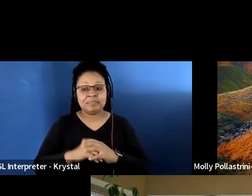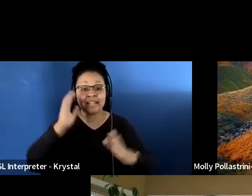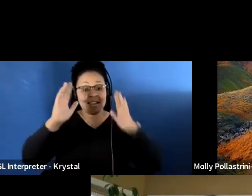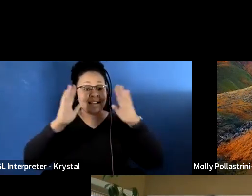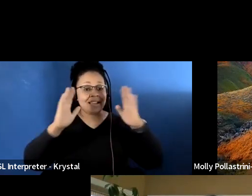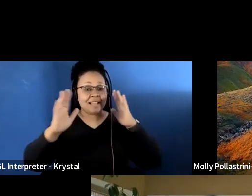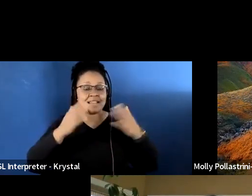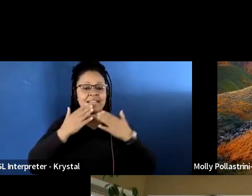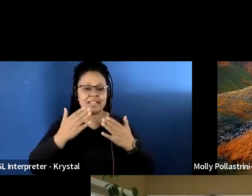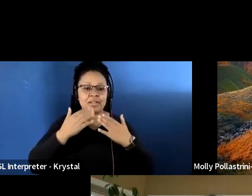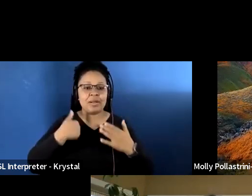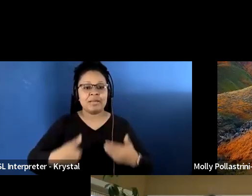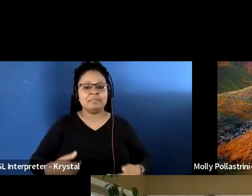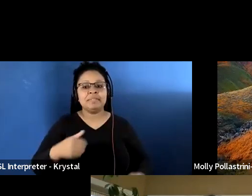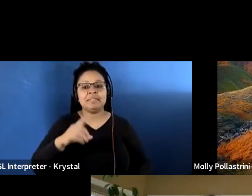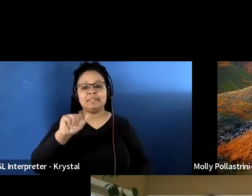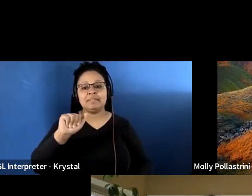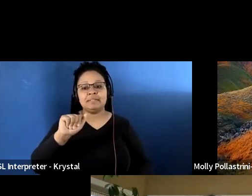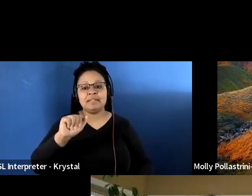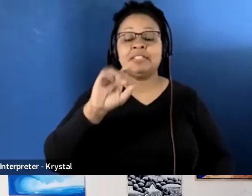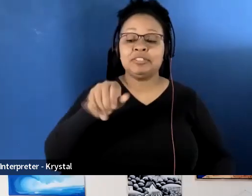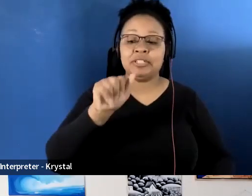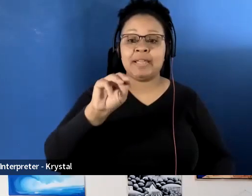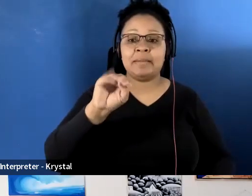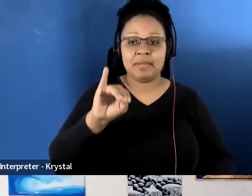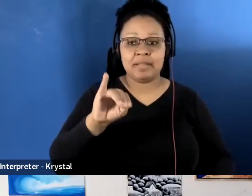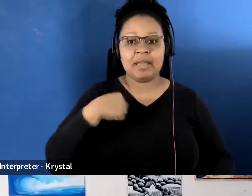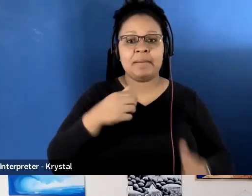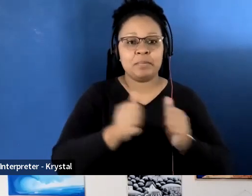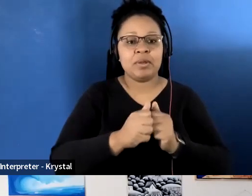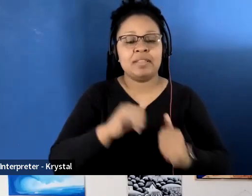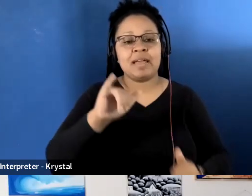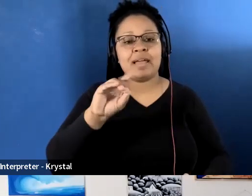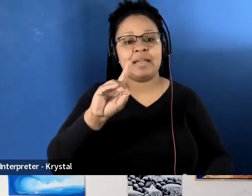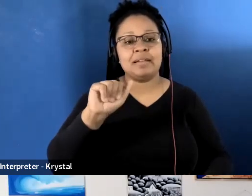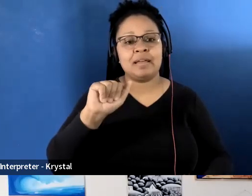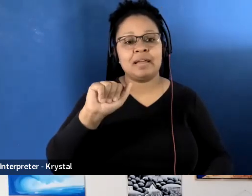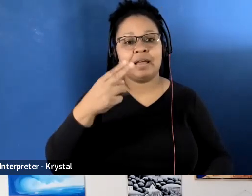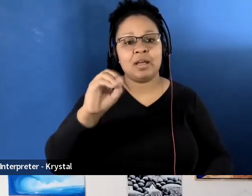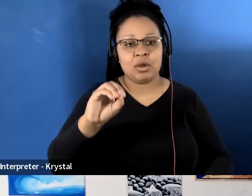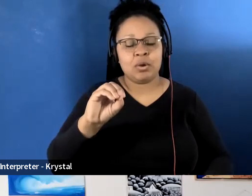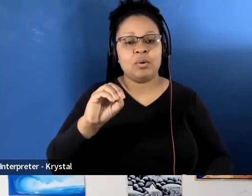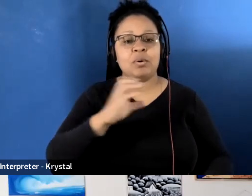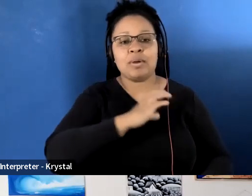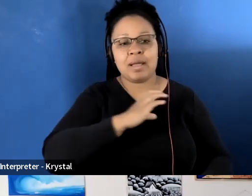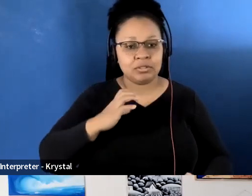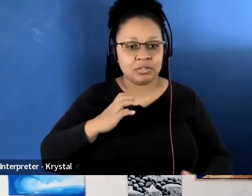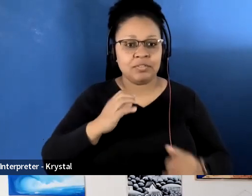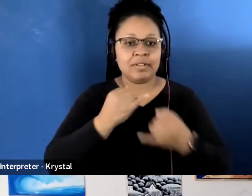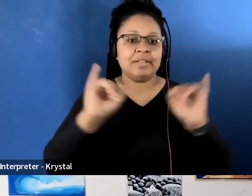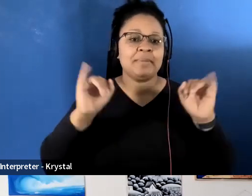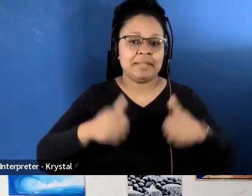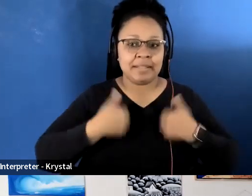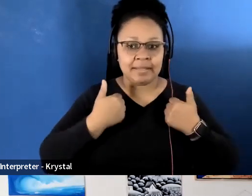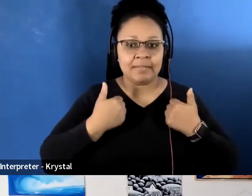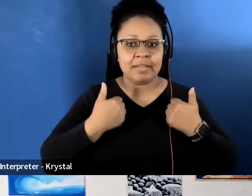My name is Jamie Davis. I'm with the Idaho State Independent Living Council. My pronouns are she and her. I am a white